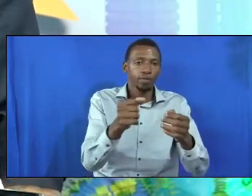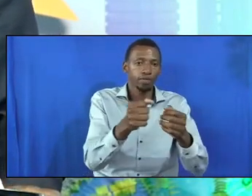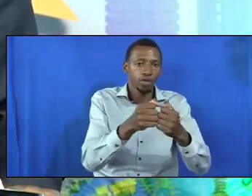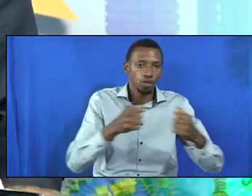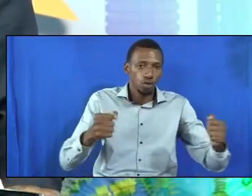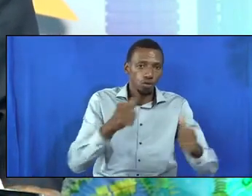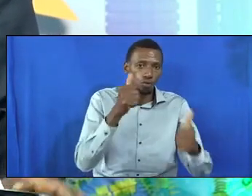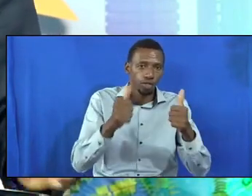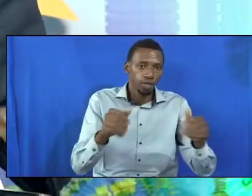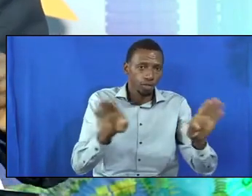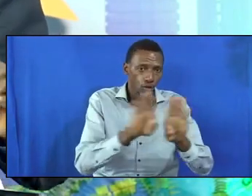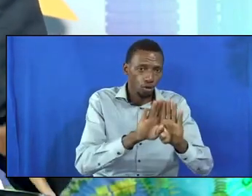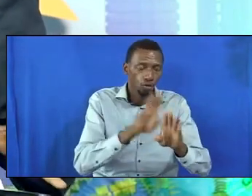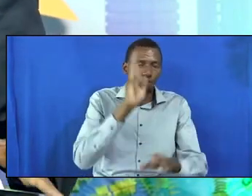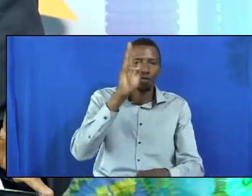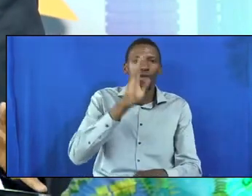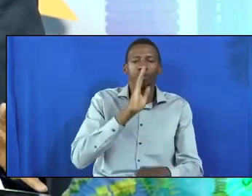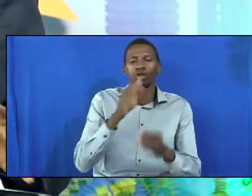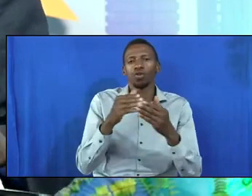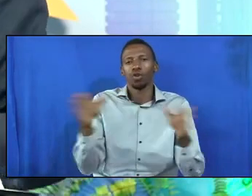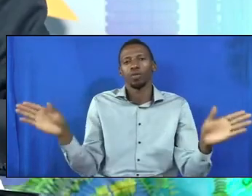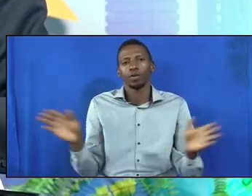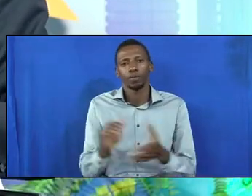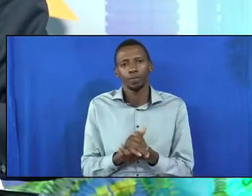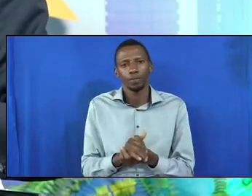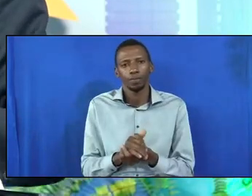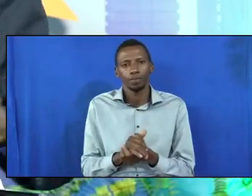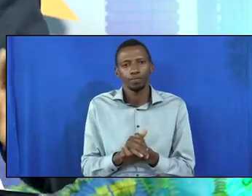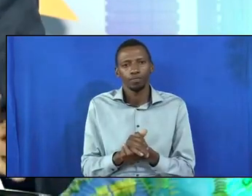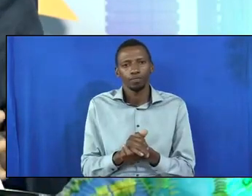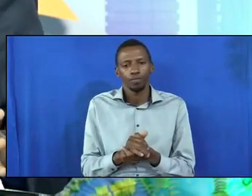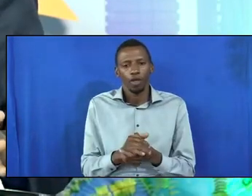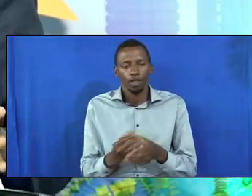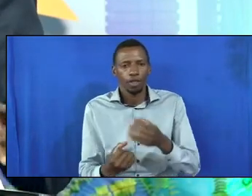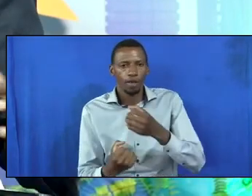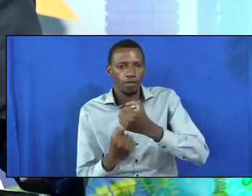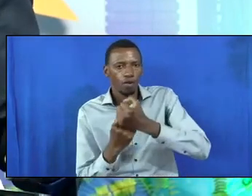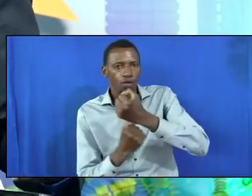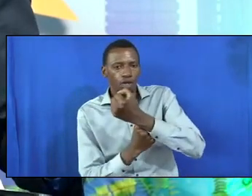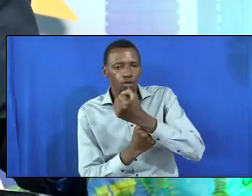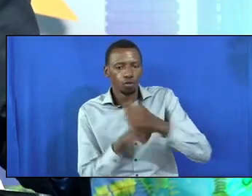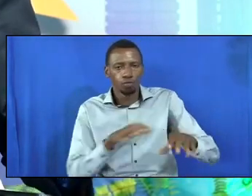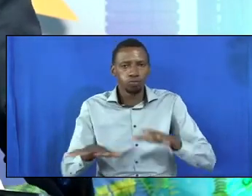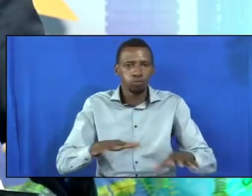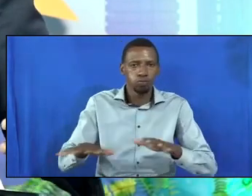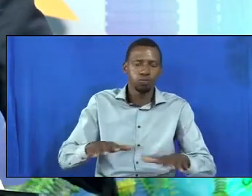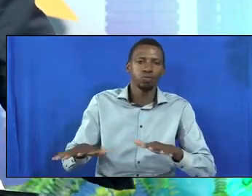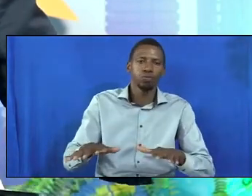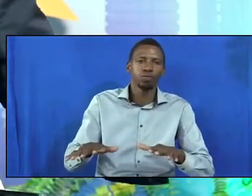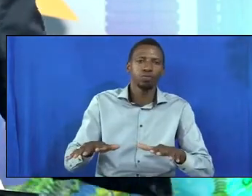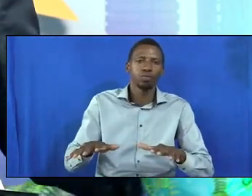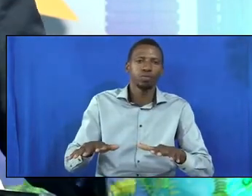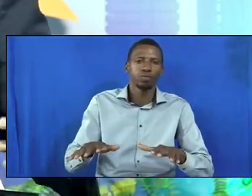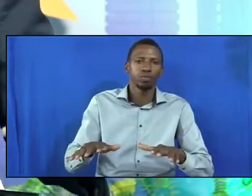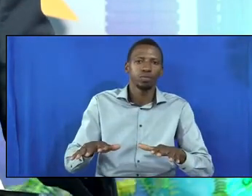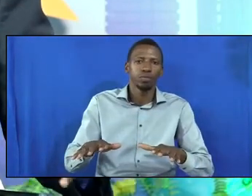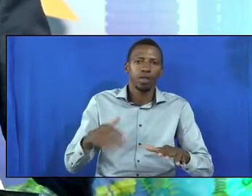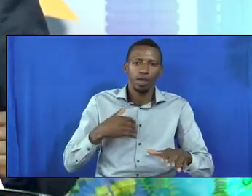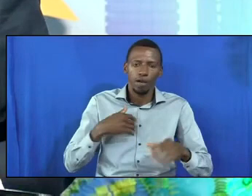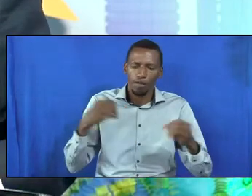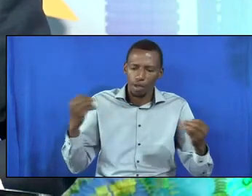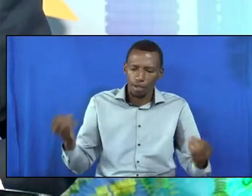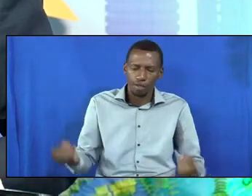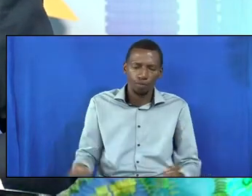opened. The chains fell, the foundations were shaken. In short, there was